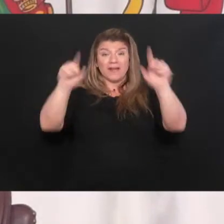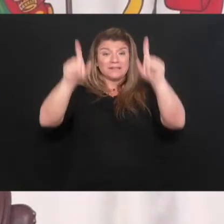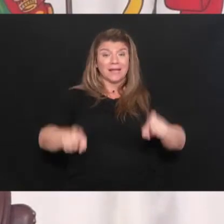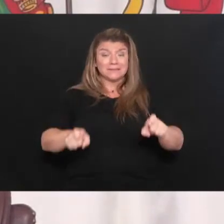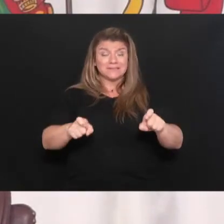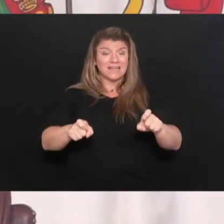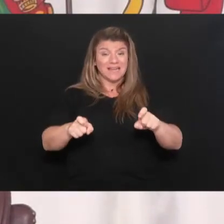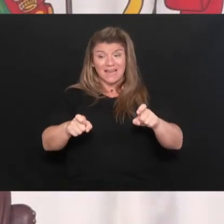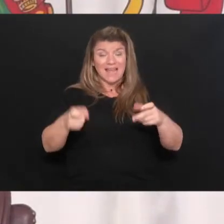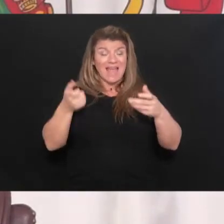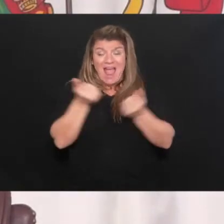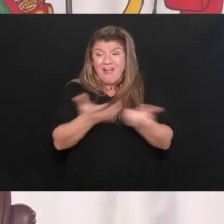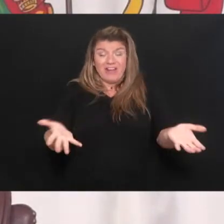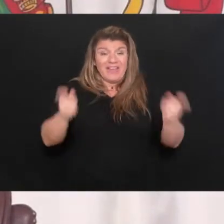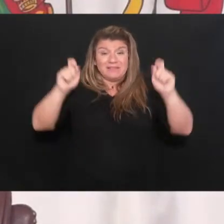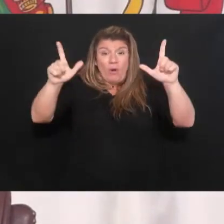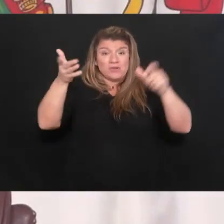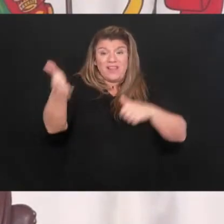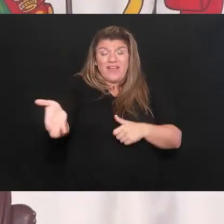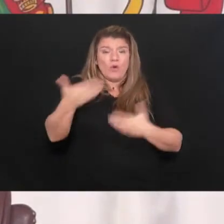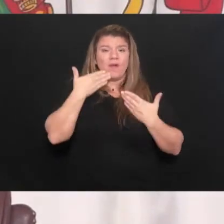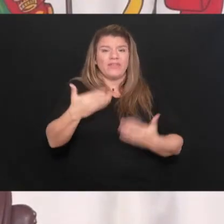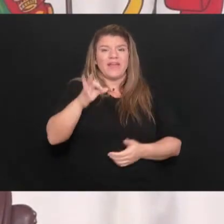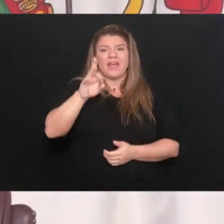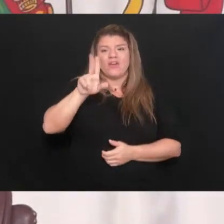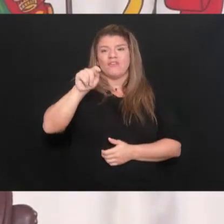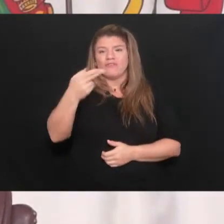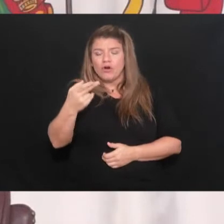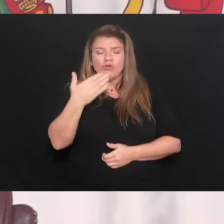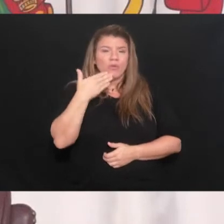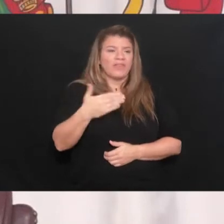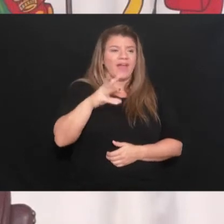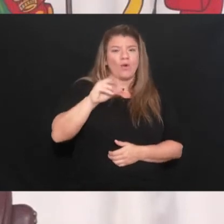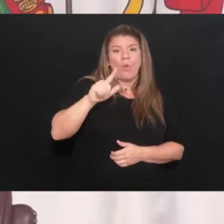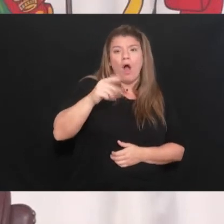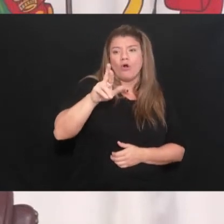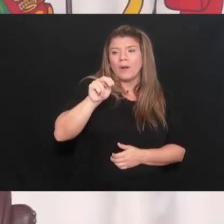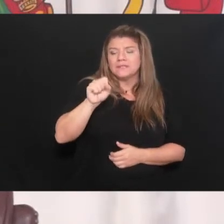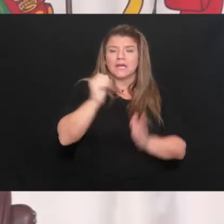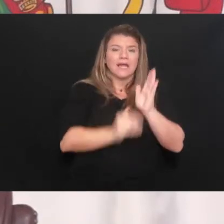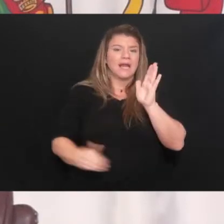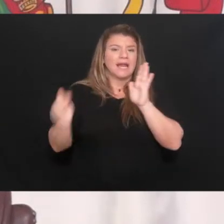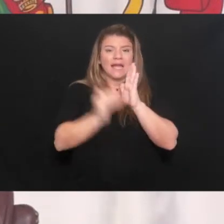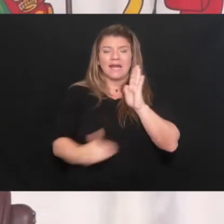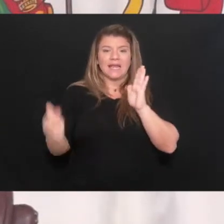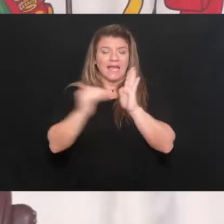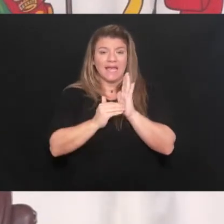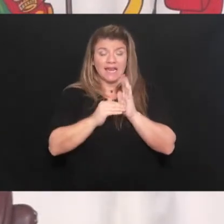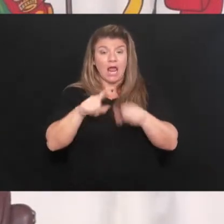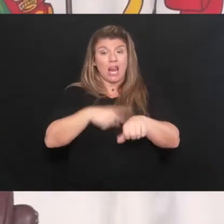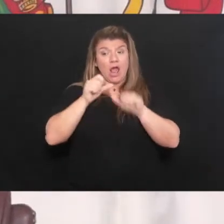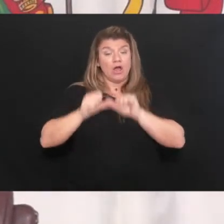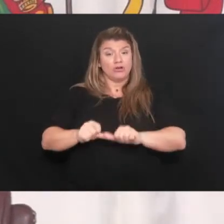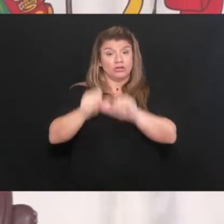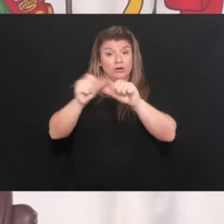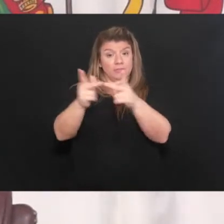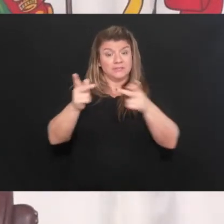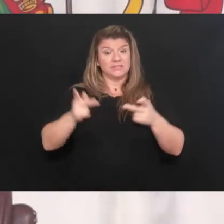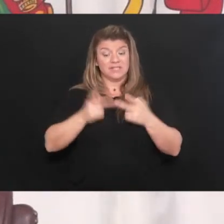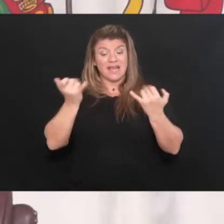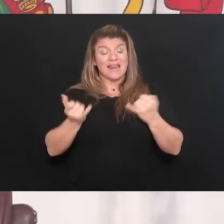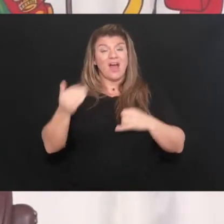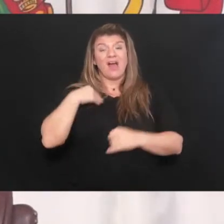stuff is up there. We thank Frith. We thank Walgreens over and over. Long-term care facilities, we now